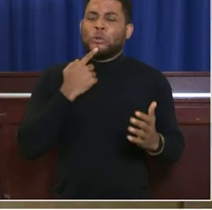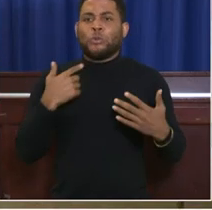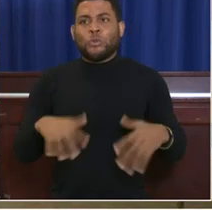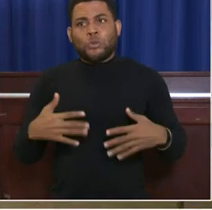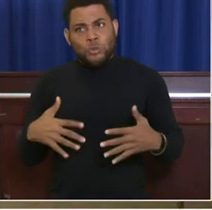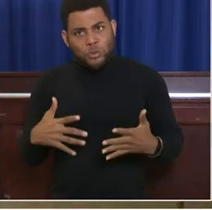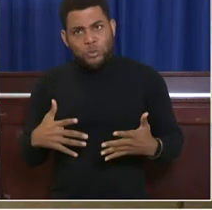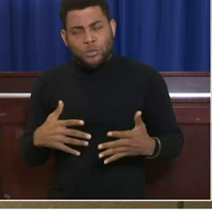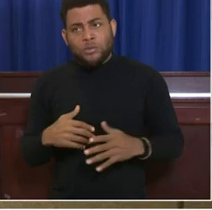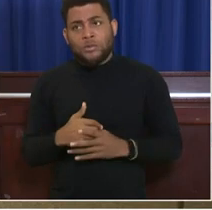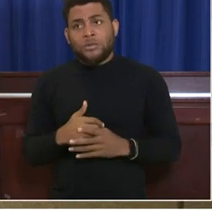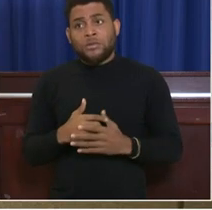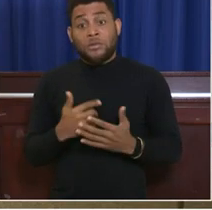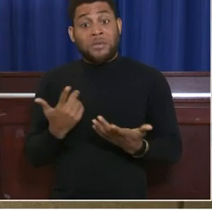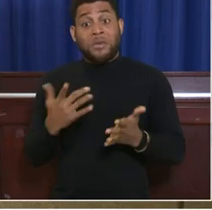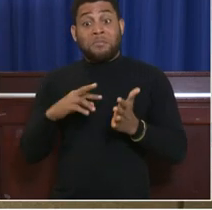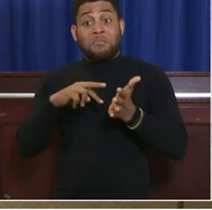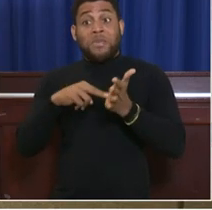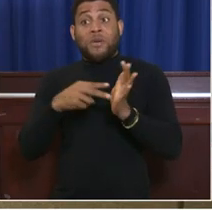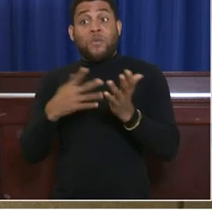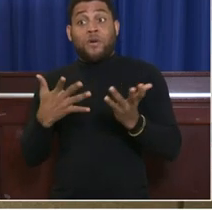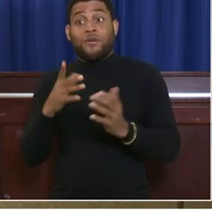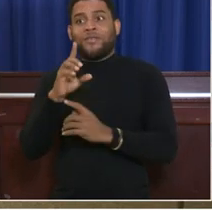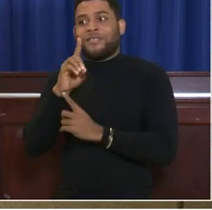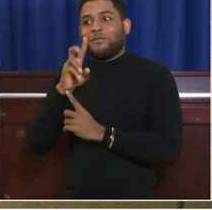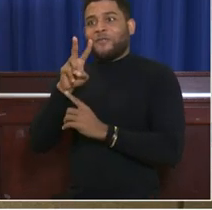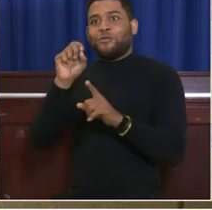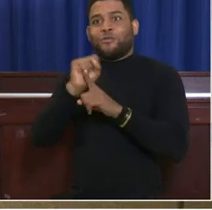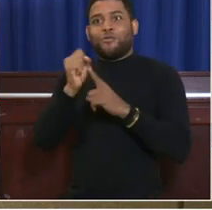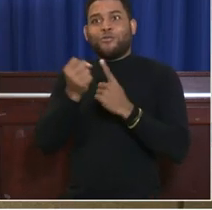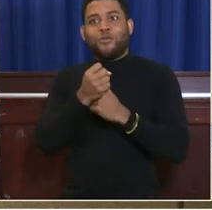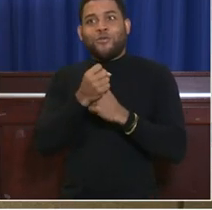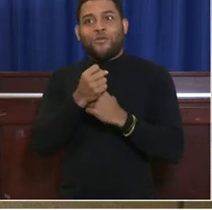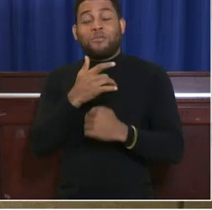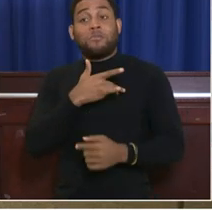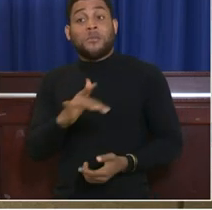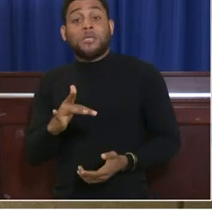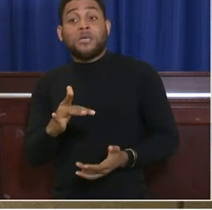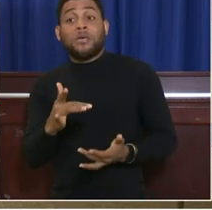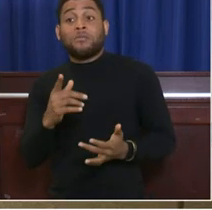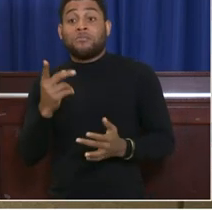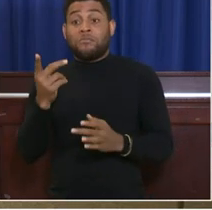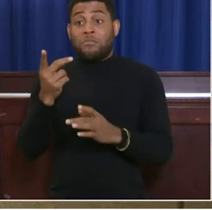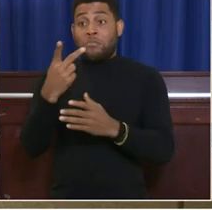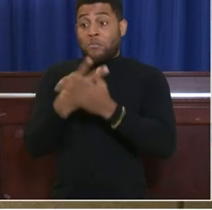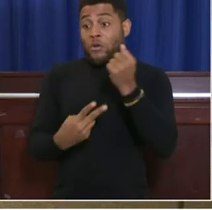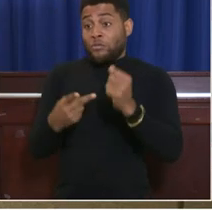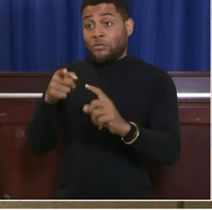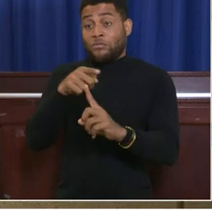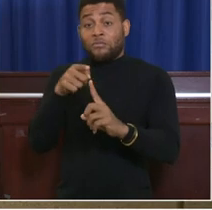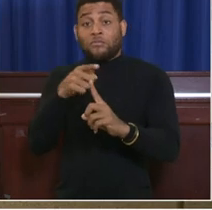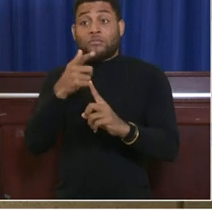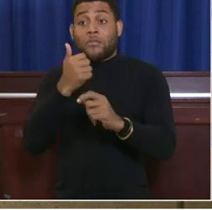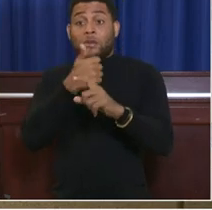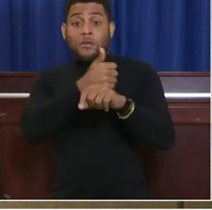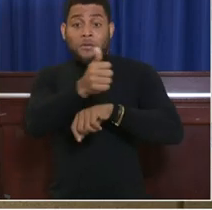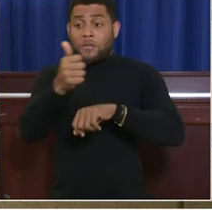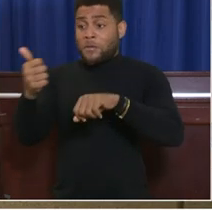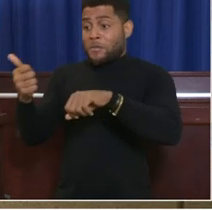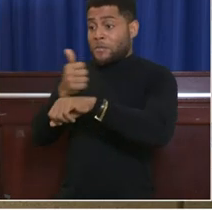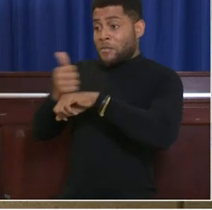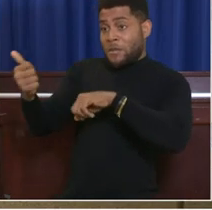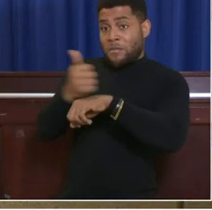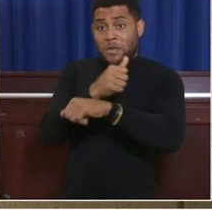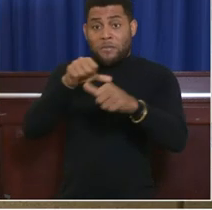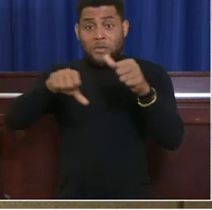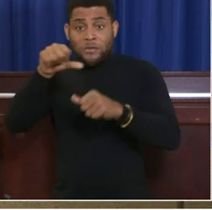domestic violence situations where there's often allegations going both ways of both intimate partners conducting violence against the